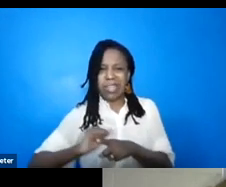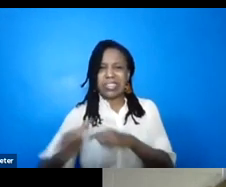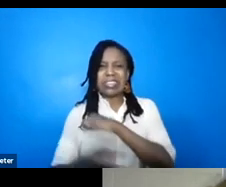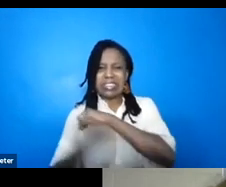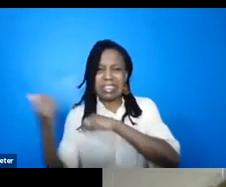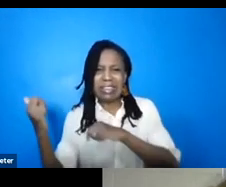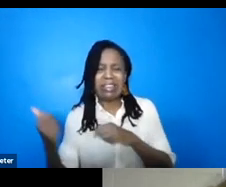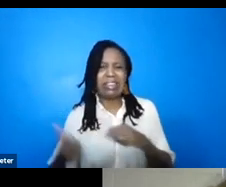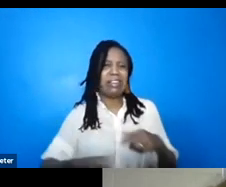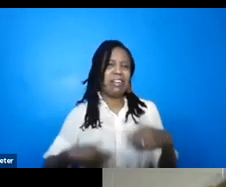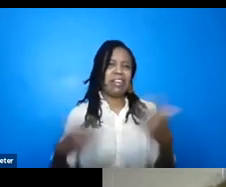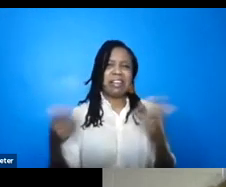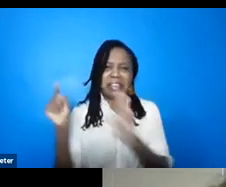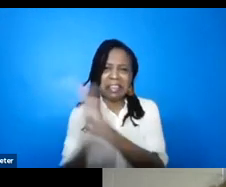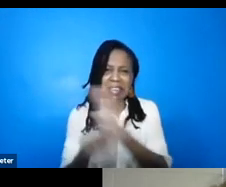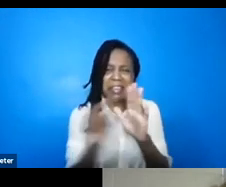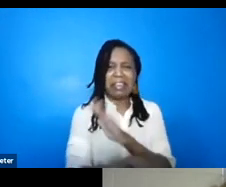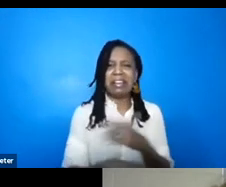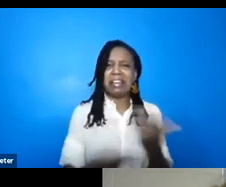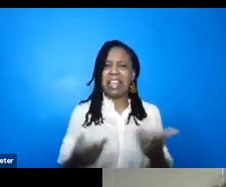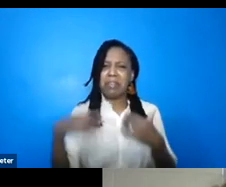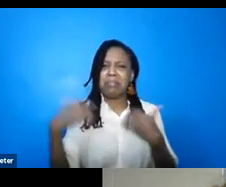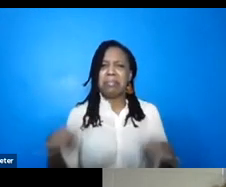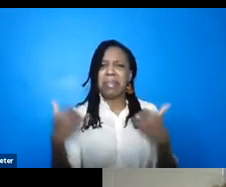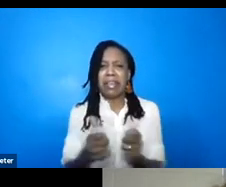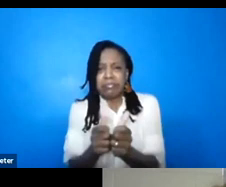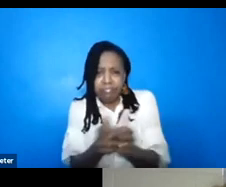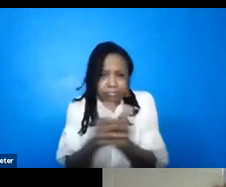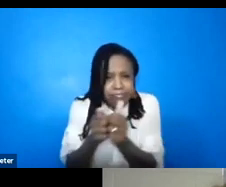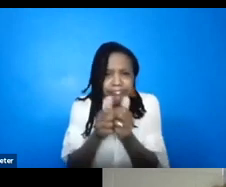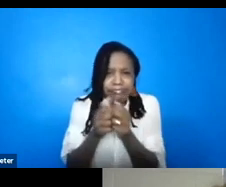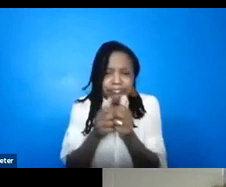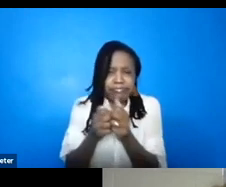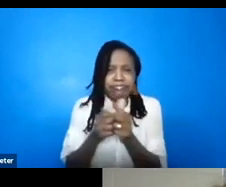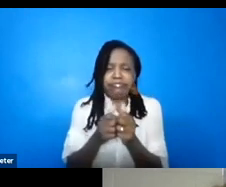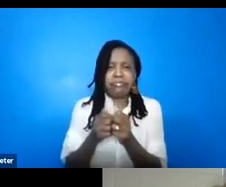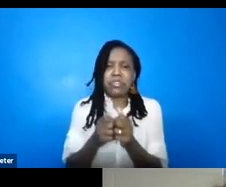in the prison system, believing that killing someone makes you a man. So that's where I began